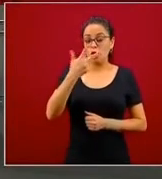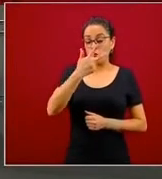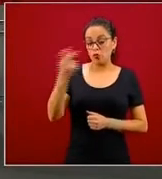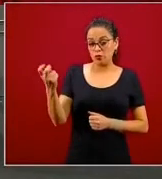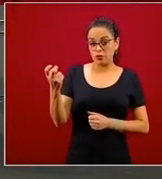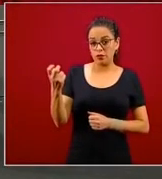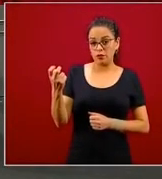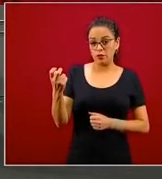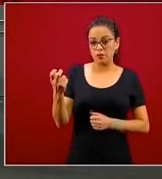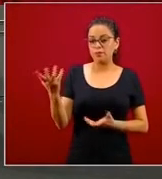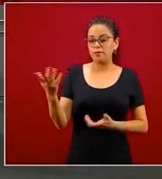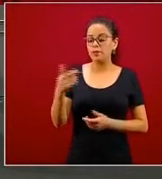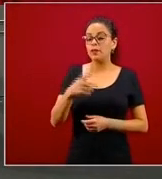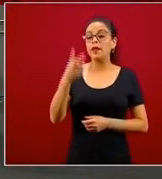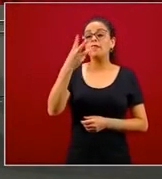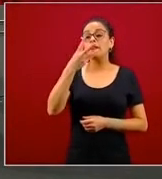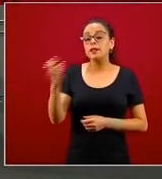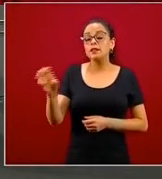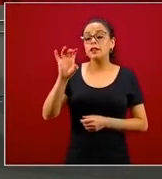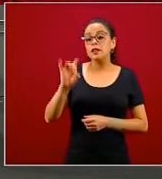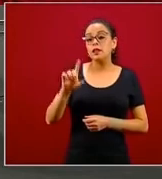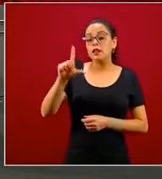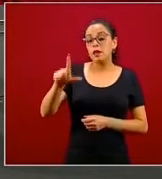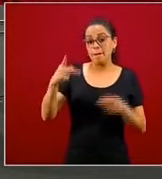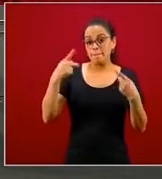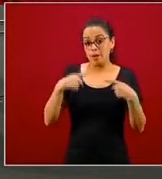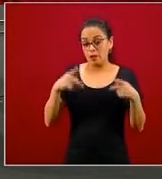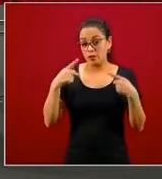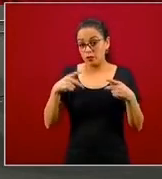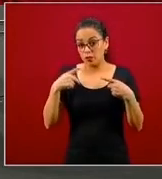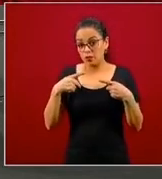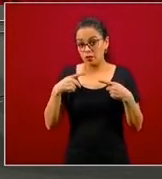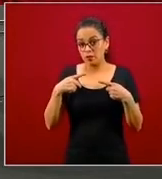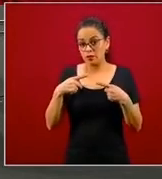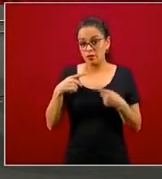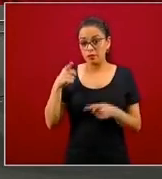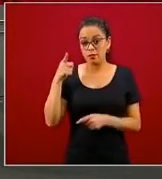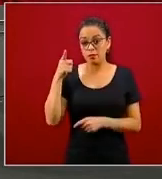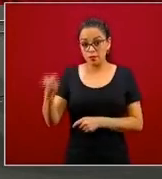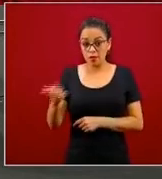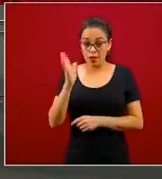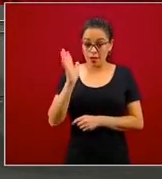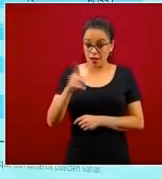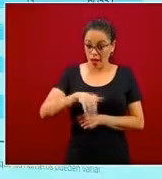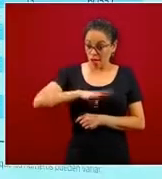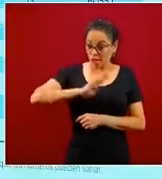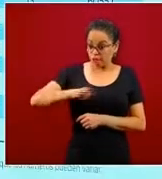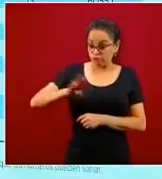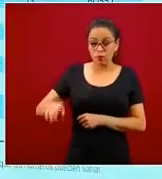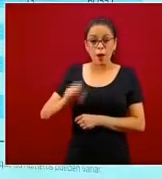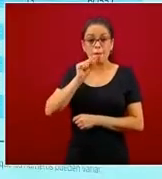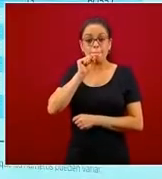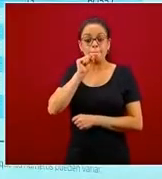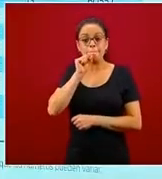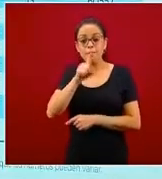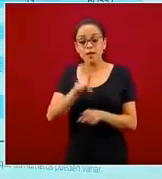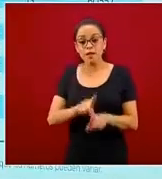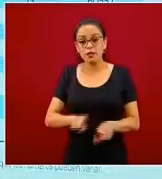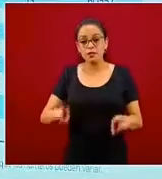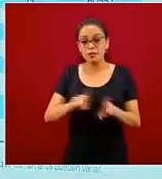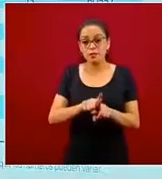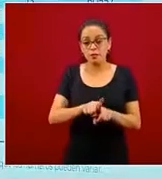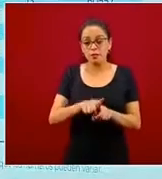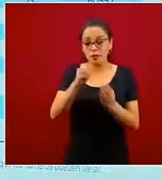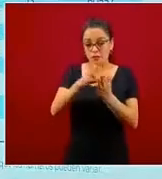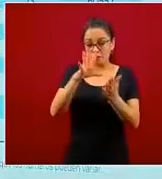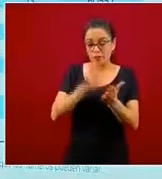little bit on the slides, this doesn't mean that these 337 individuals are necessarily the ones